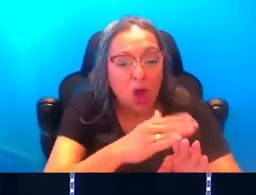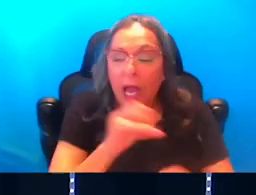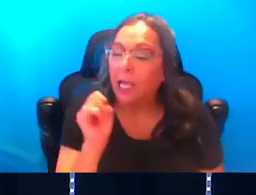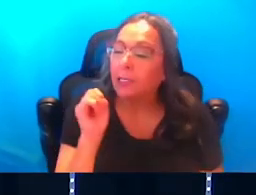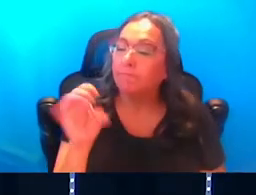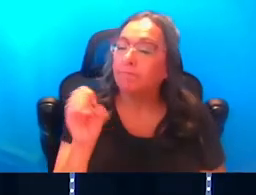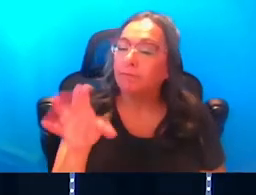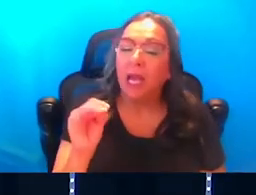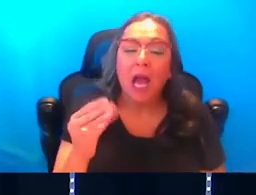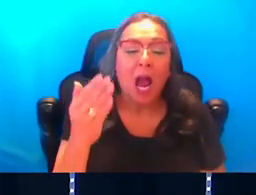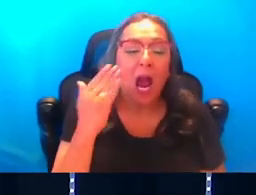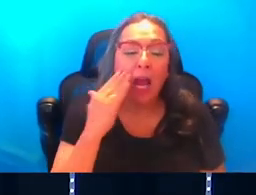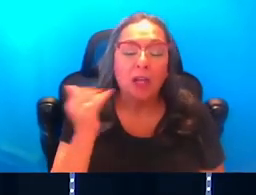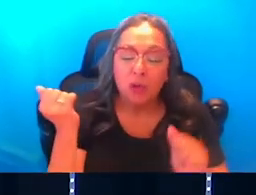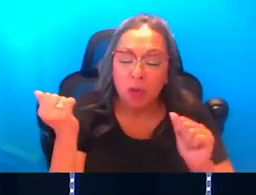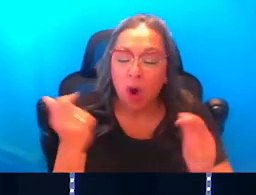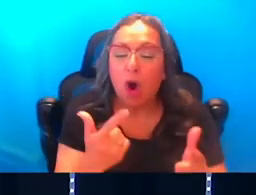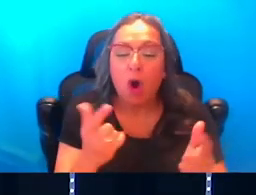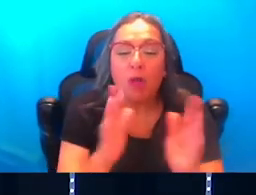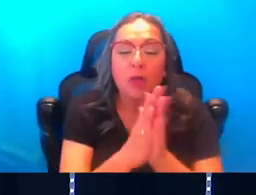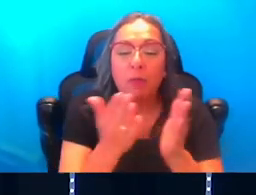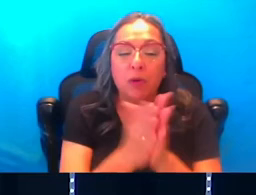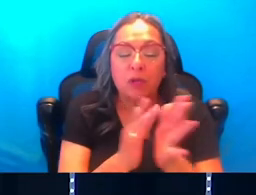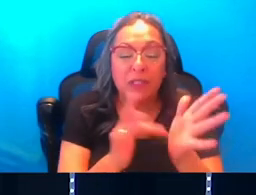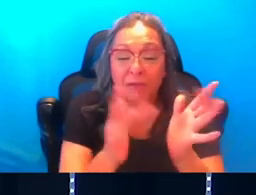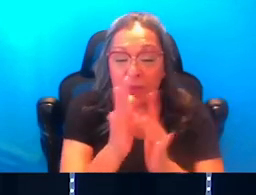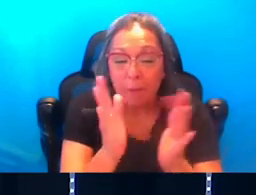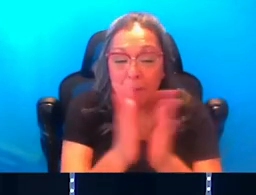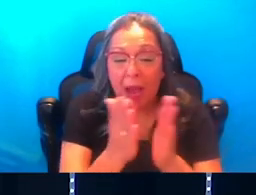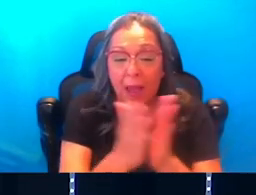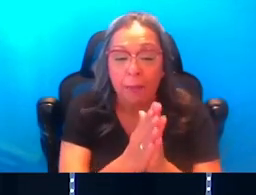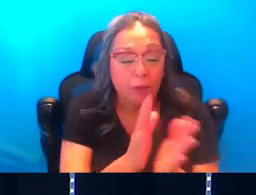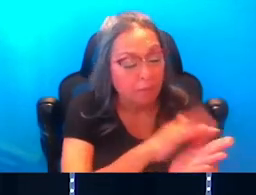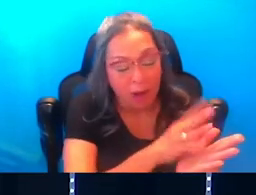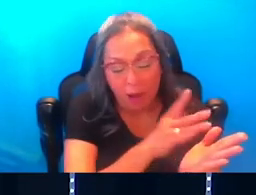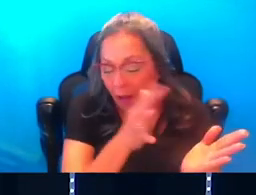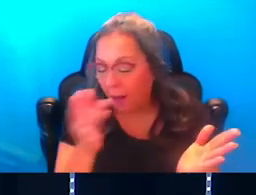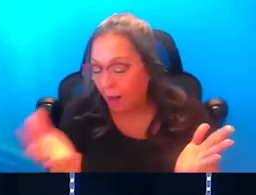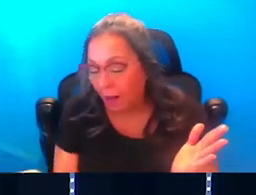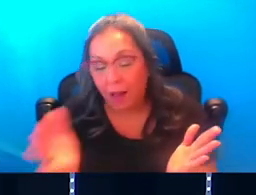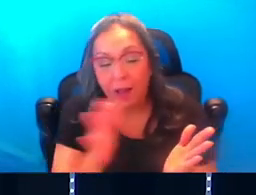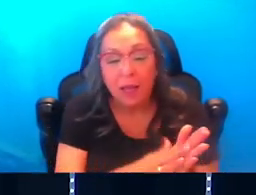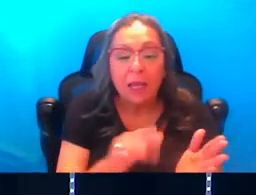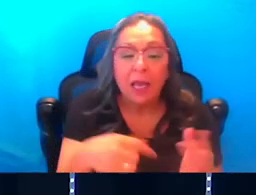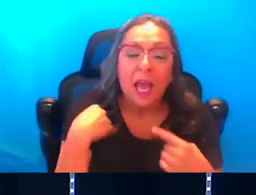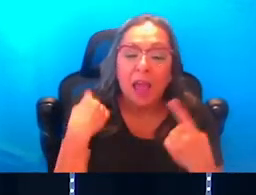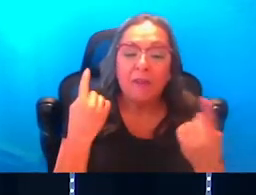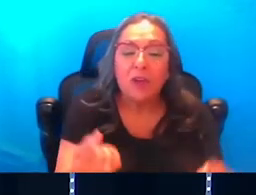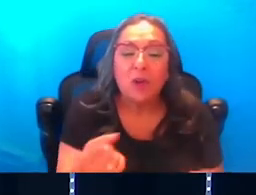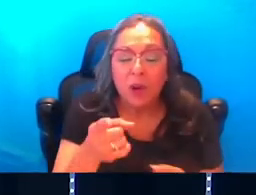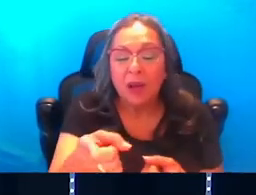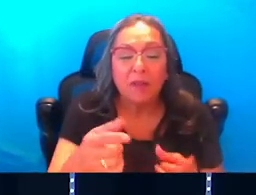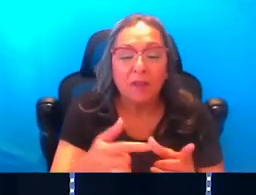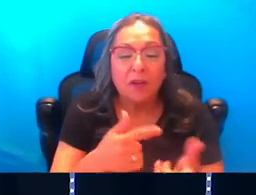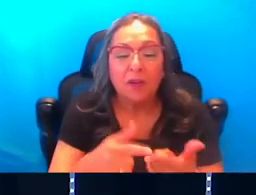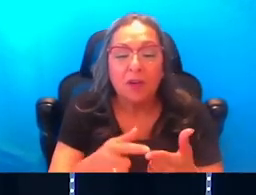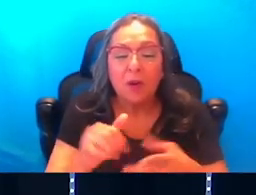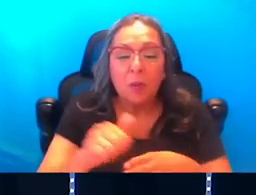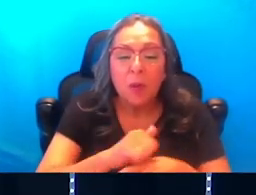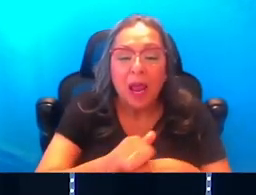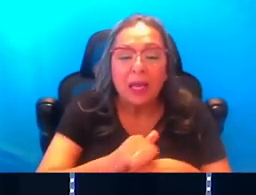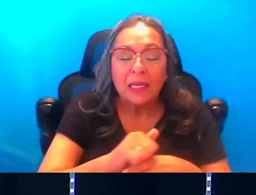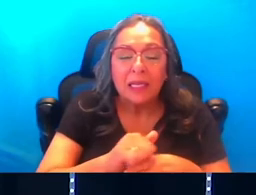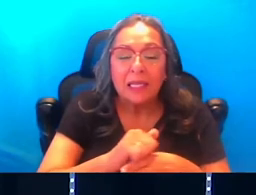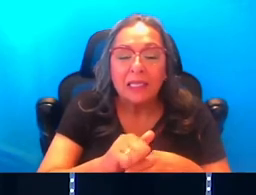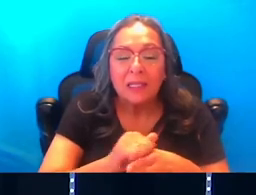knew the books of the Bible from the front to the back. And we did these Bible drills. Have you ever done the Bible drill where it's like you hold up the Bible and the binding is